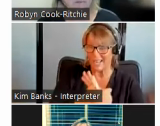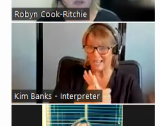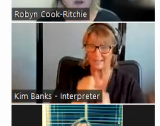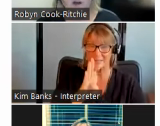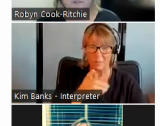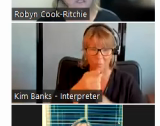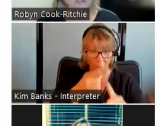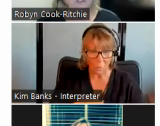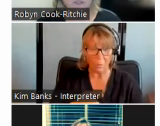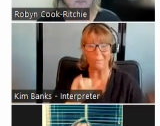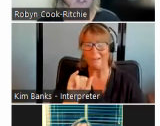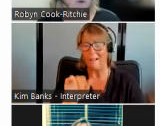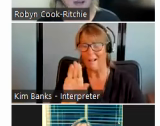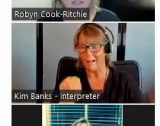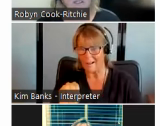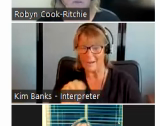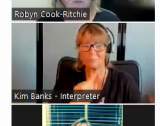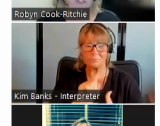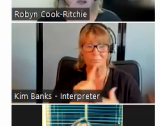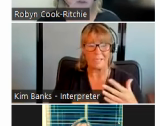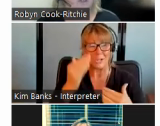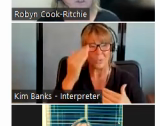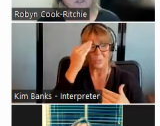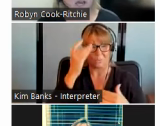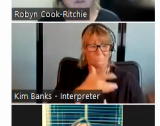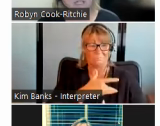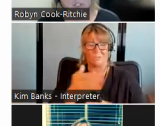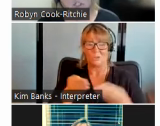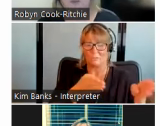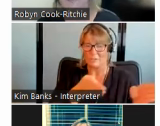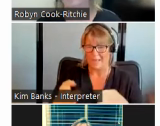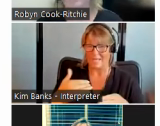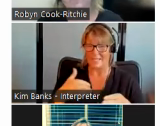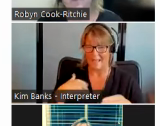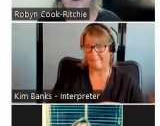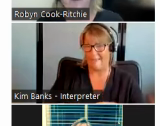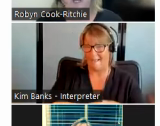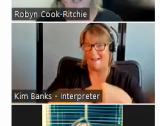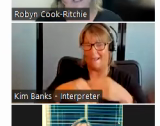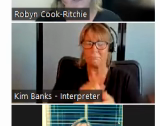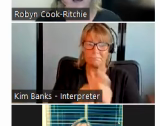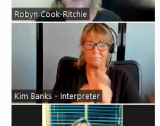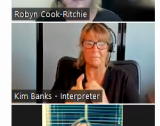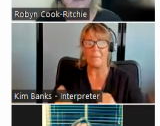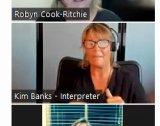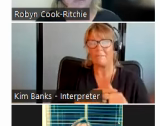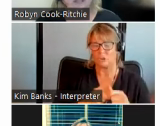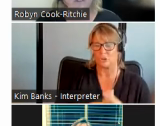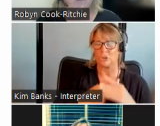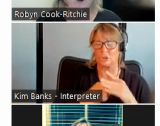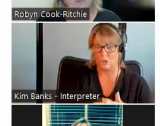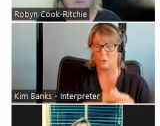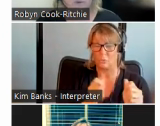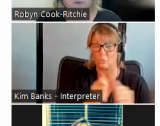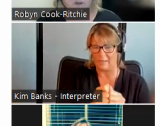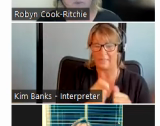know, often service plans, you add to them over time, but you usually have an initial plan with the learner. You have to submit that plan